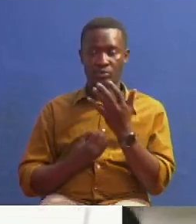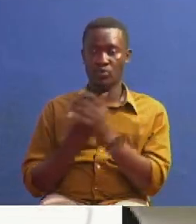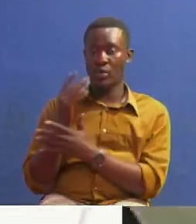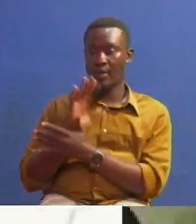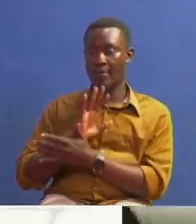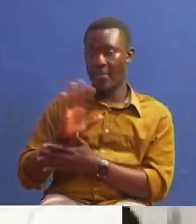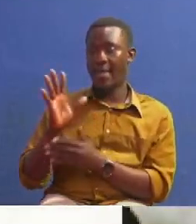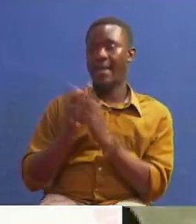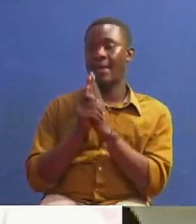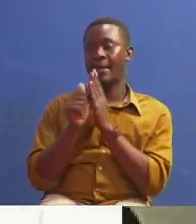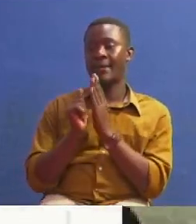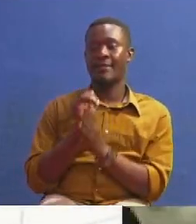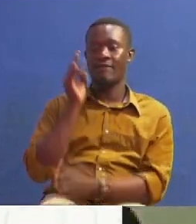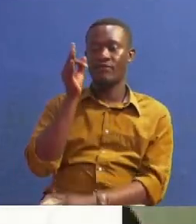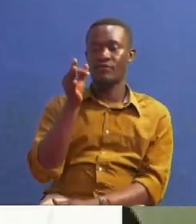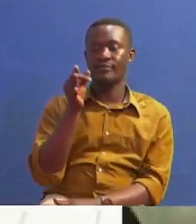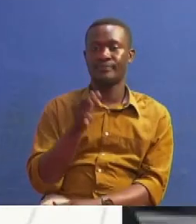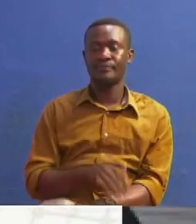expertise and their future